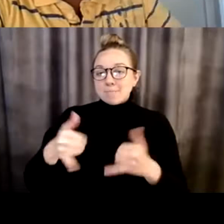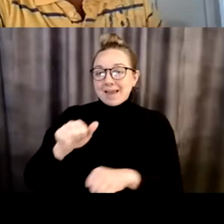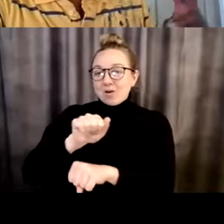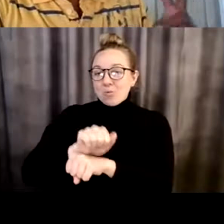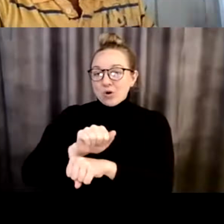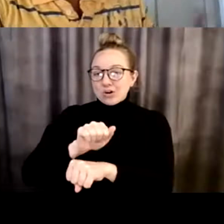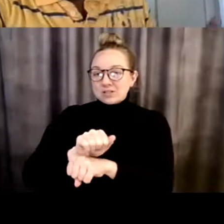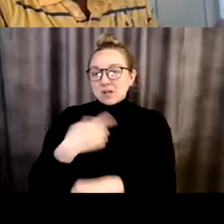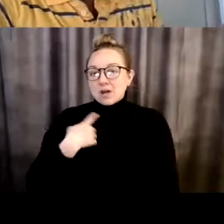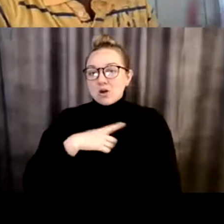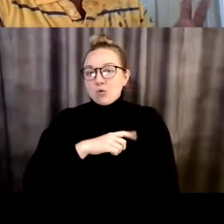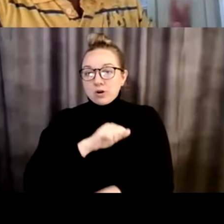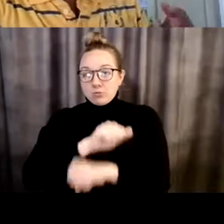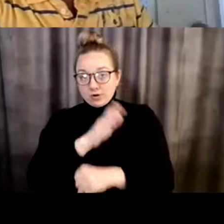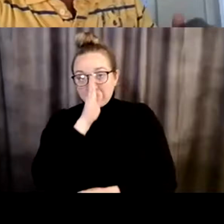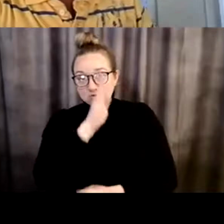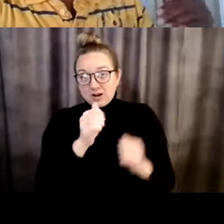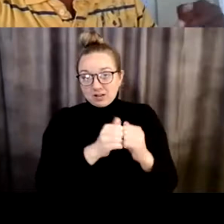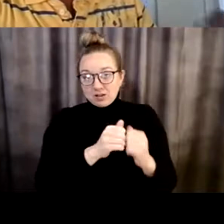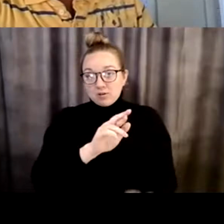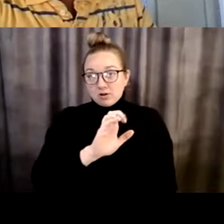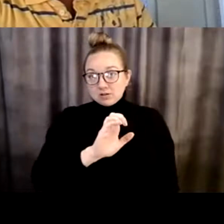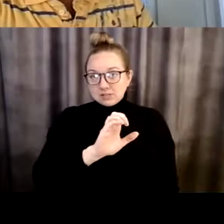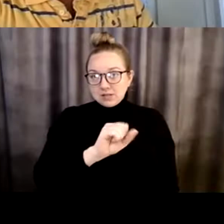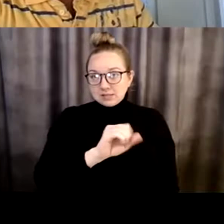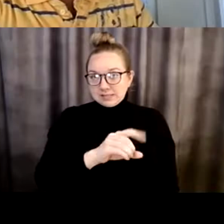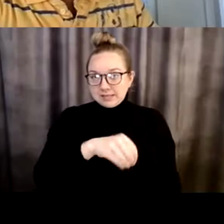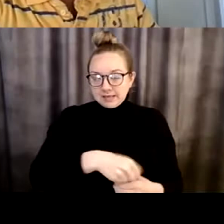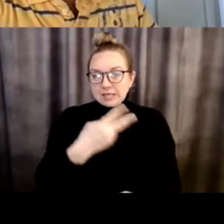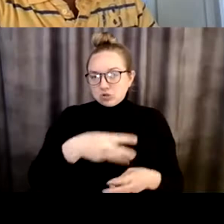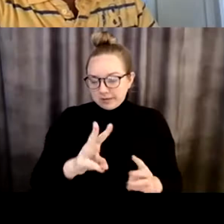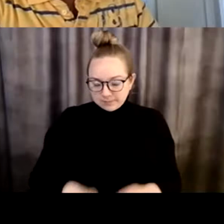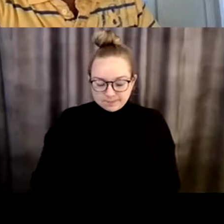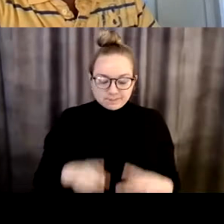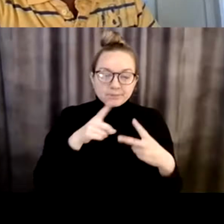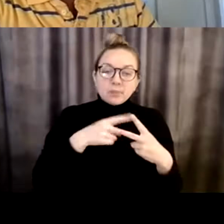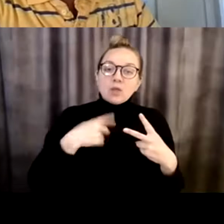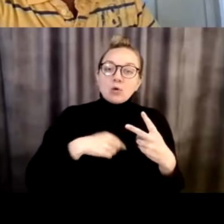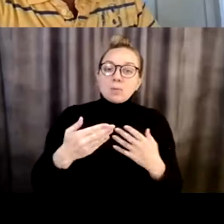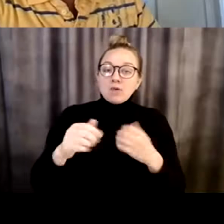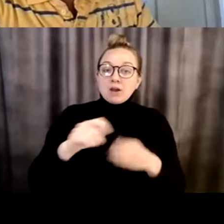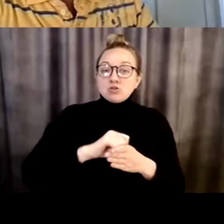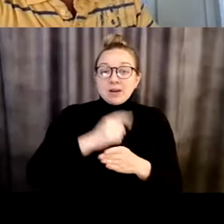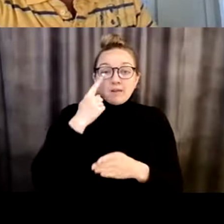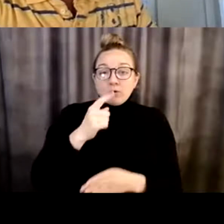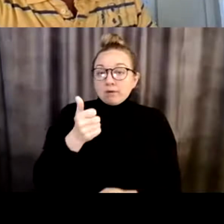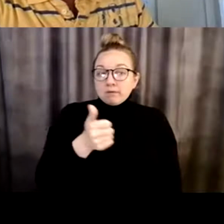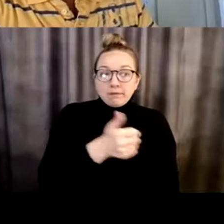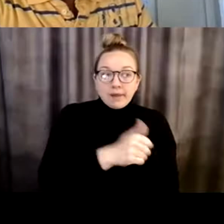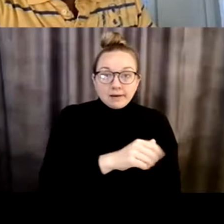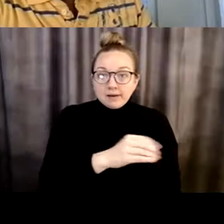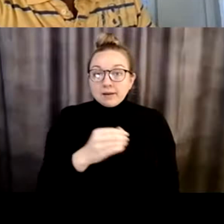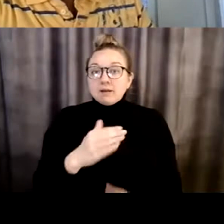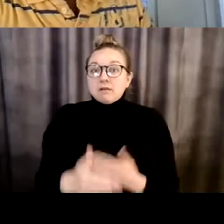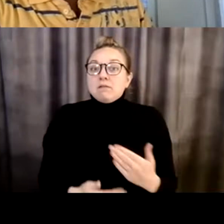District in two capacities. We provide training to any and all RCSD staff. We did a series of trainings in